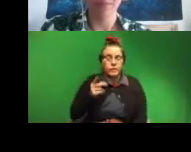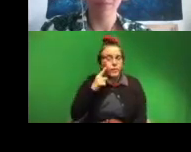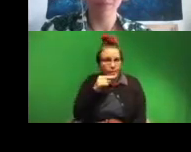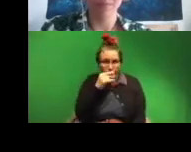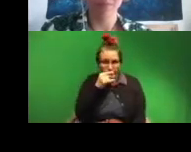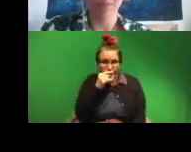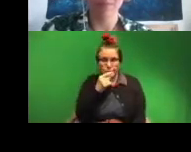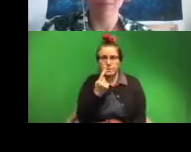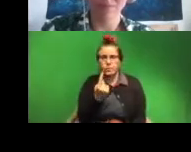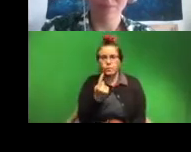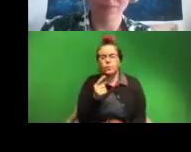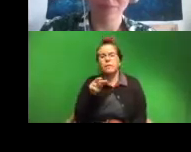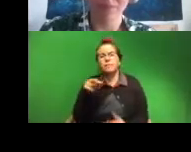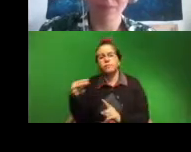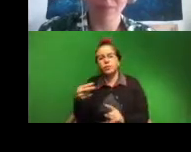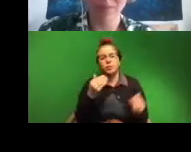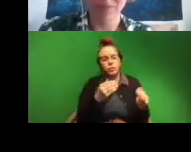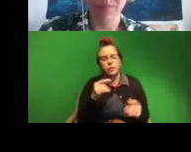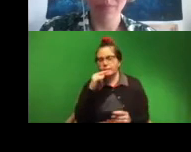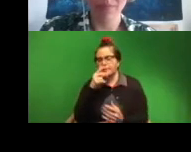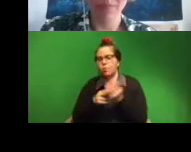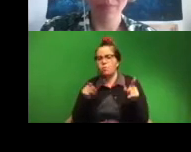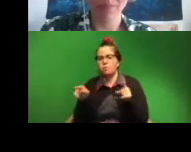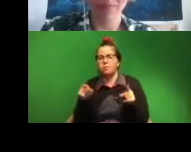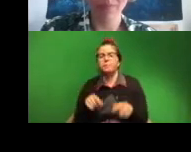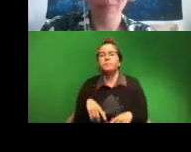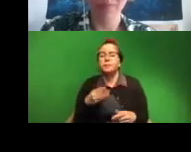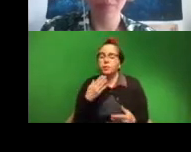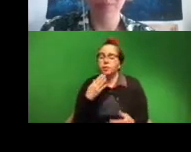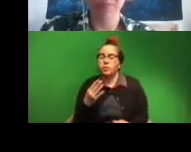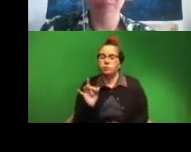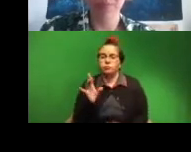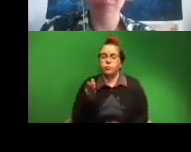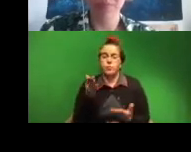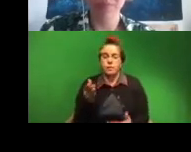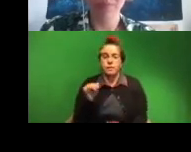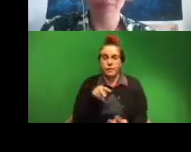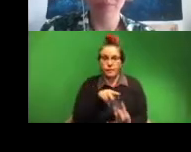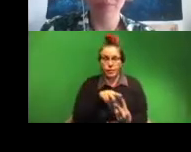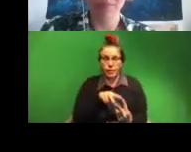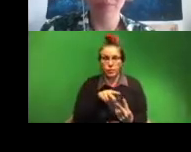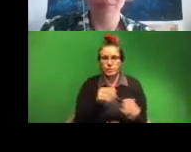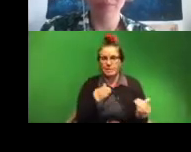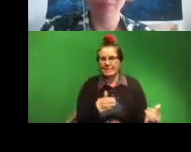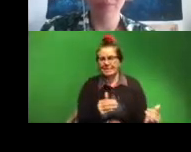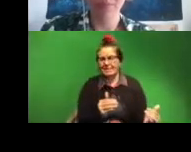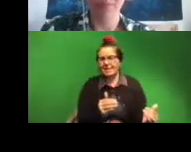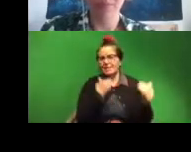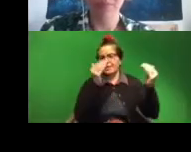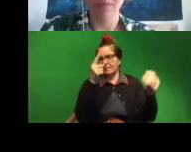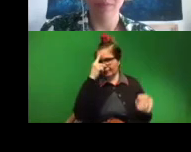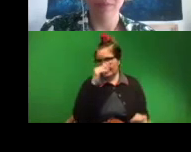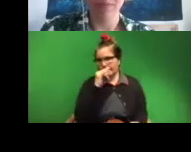There's a version for adults and version for kids. And so that's a good one if these two books are a little bit high level